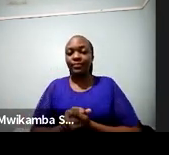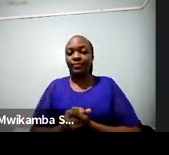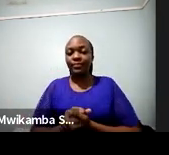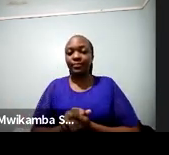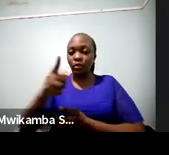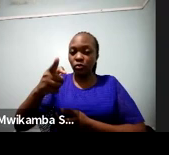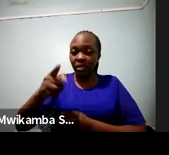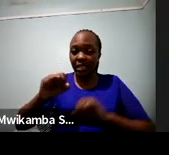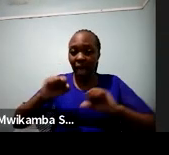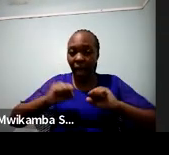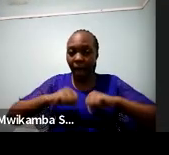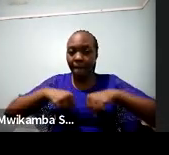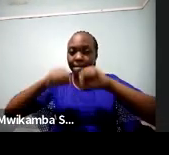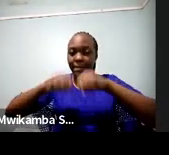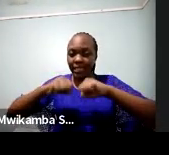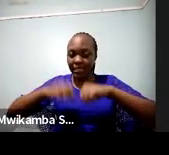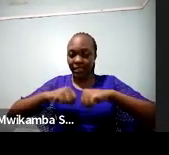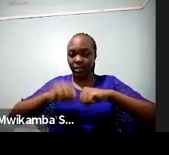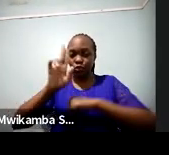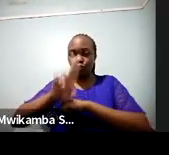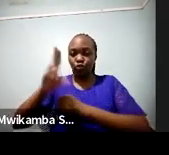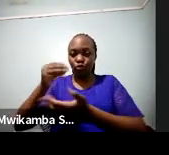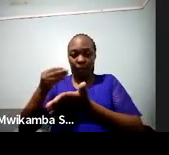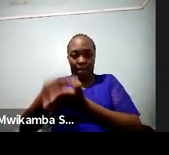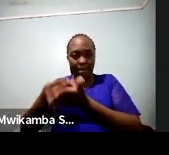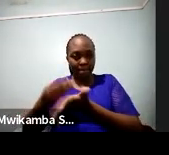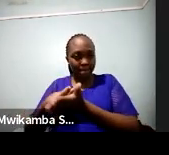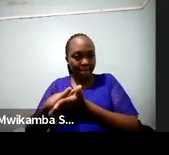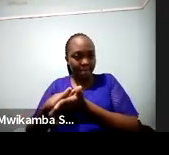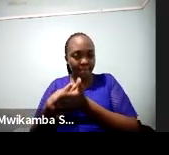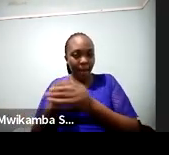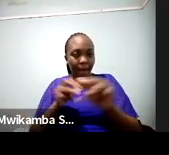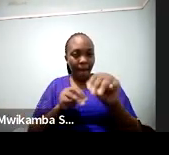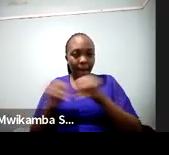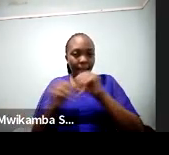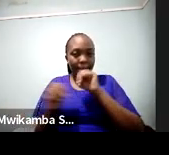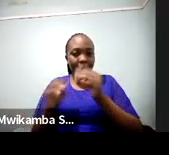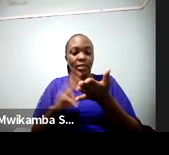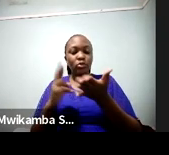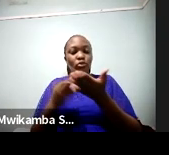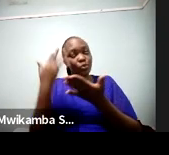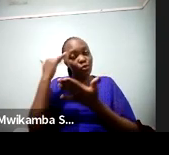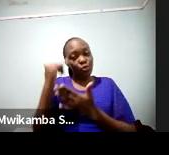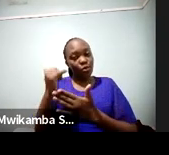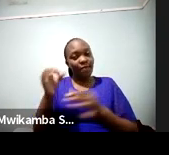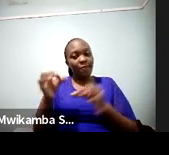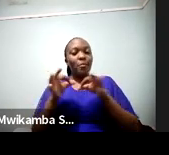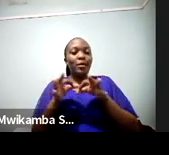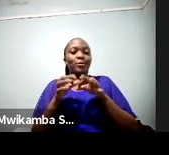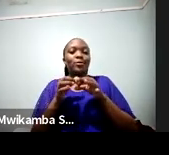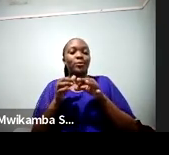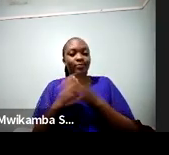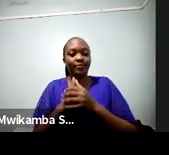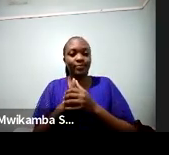skills to manage your financial resources prudently for a lifetime of financial well-being. This is what I call value for money. So